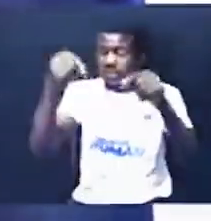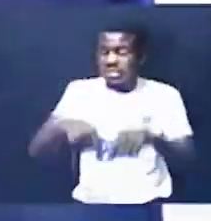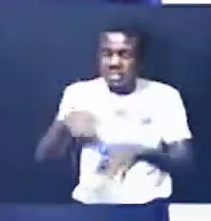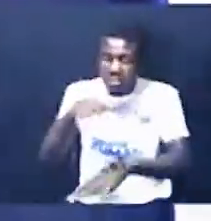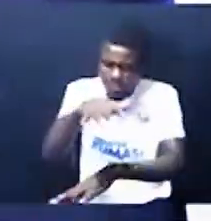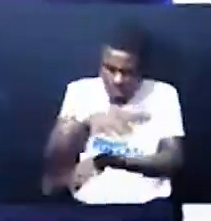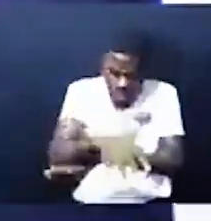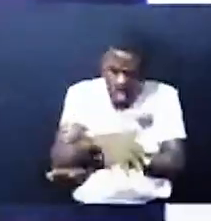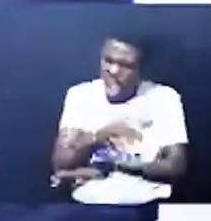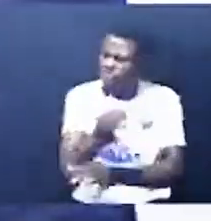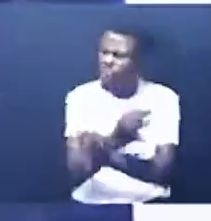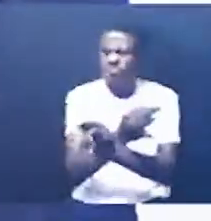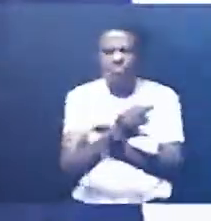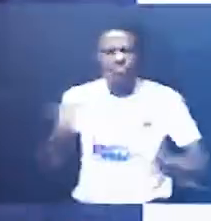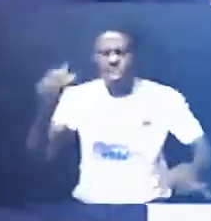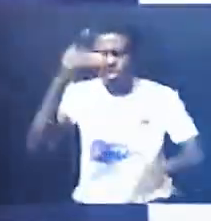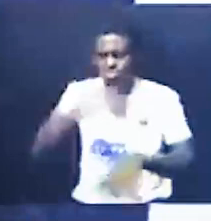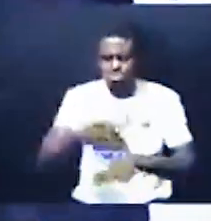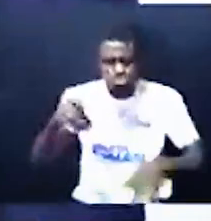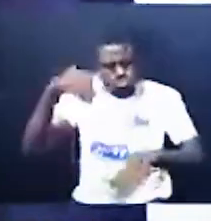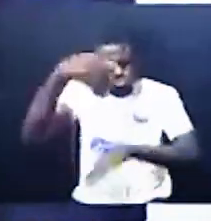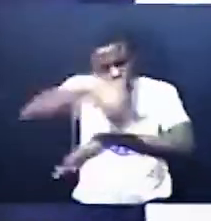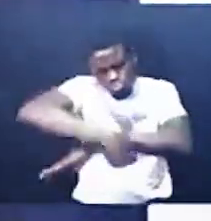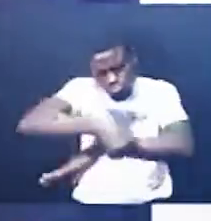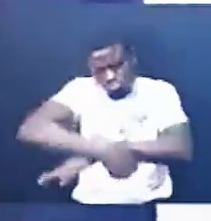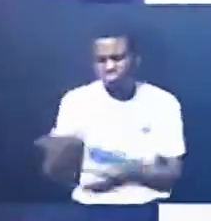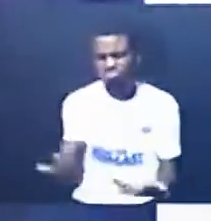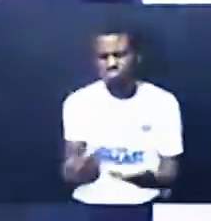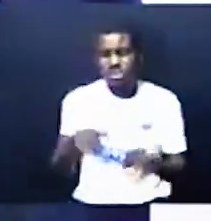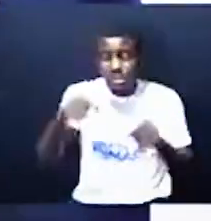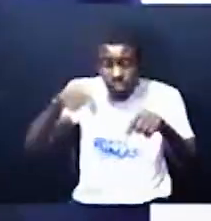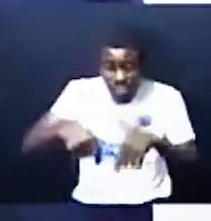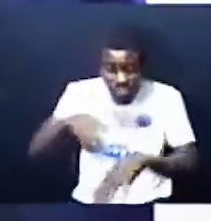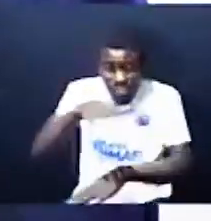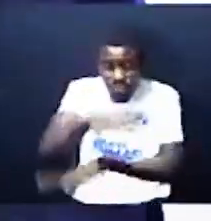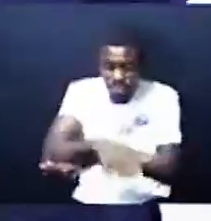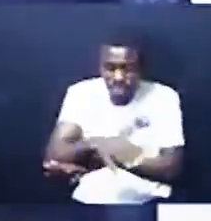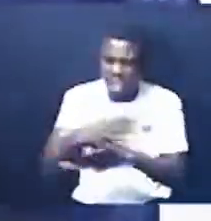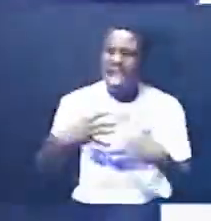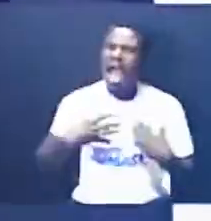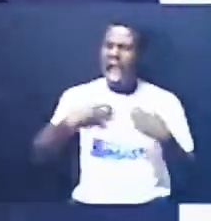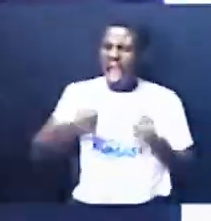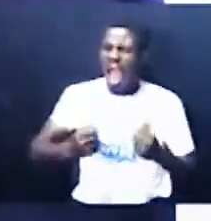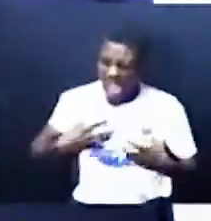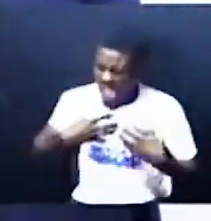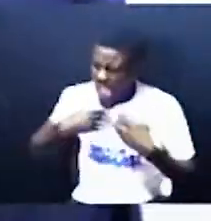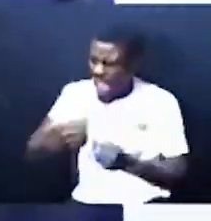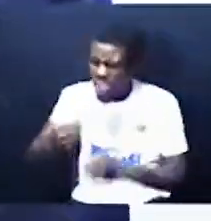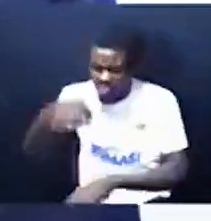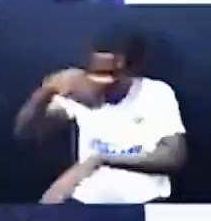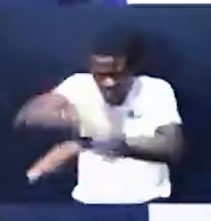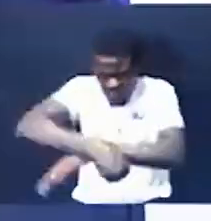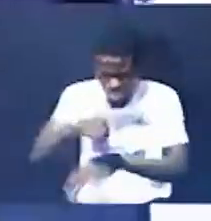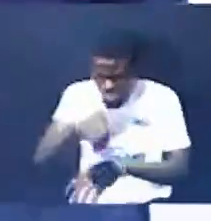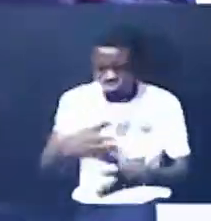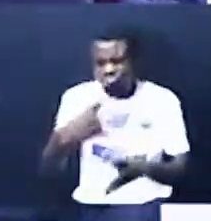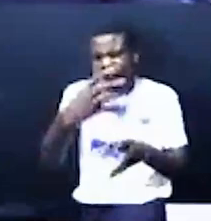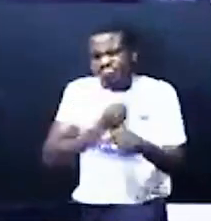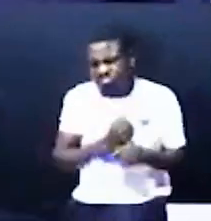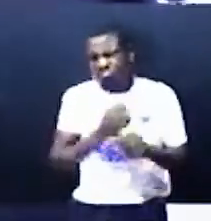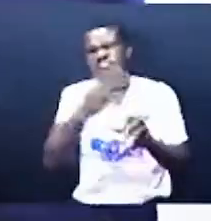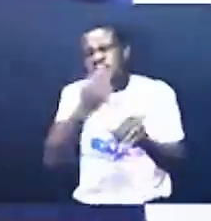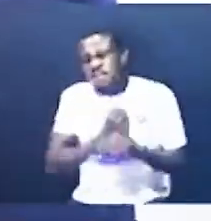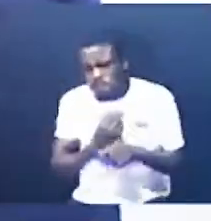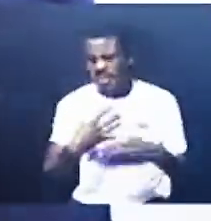is liberation night. It is healing night. And may you receive your healing now.